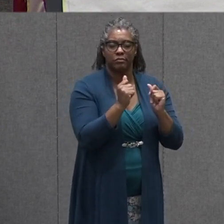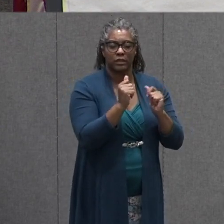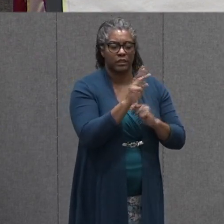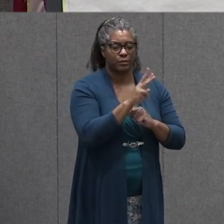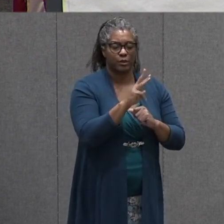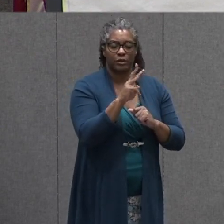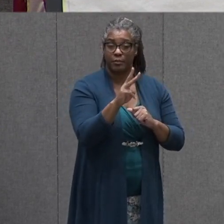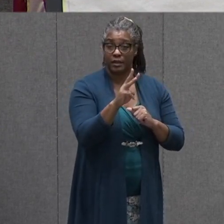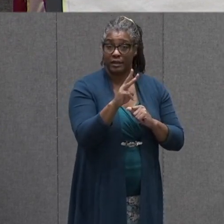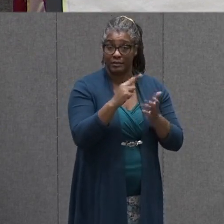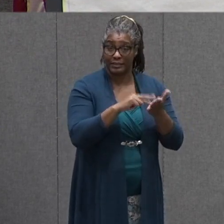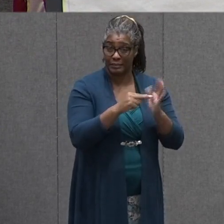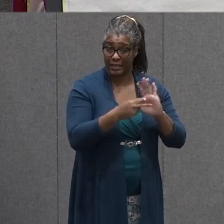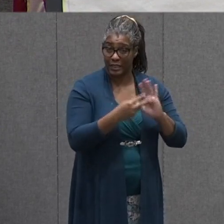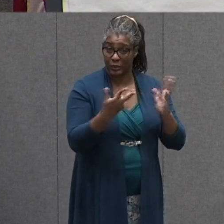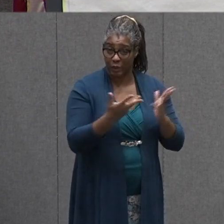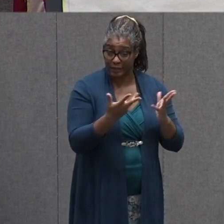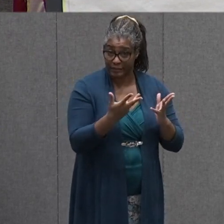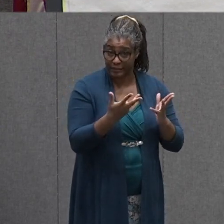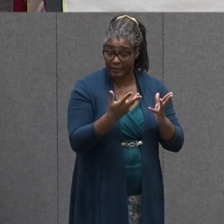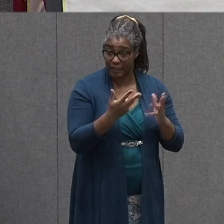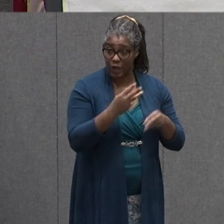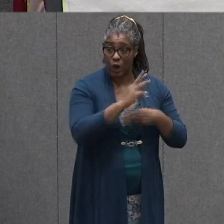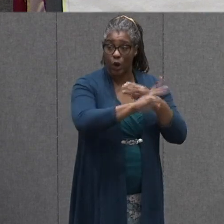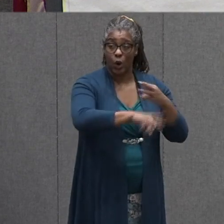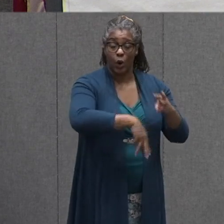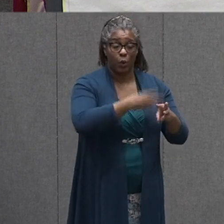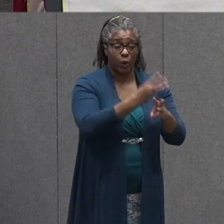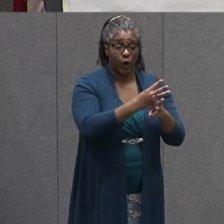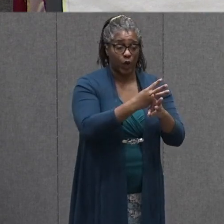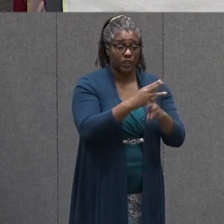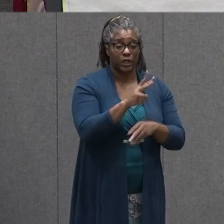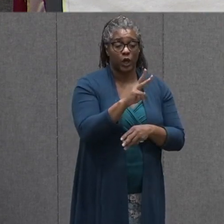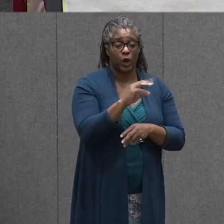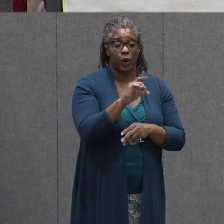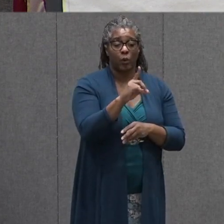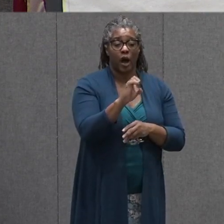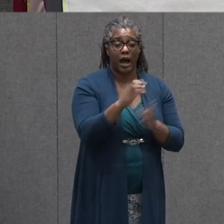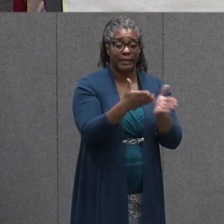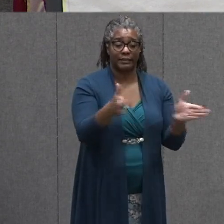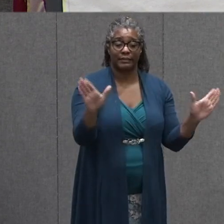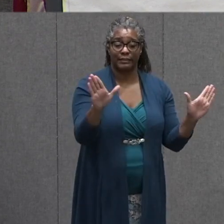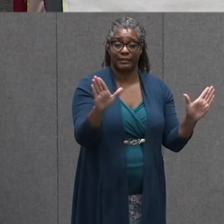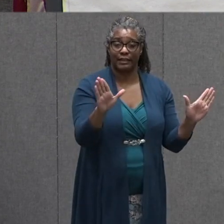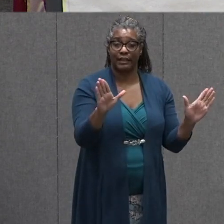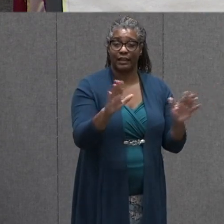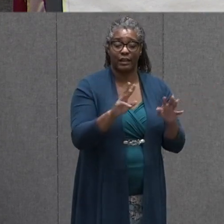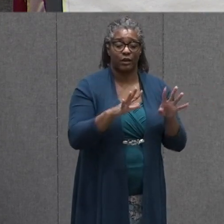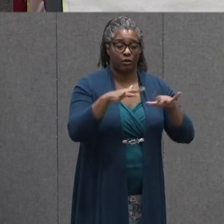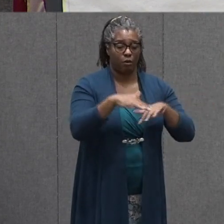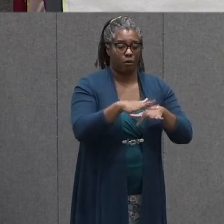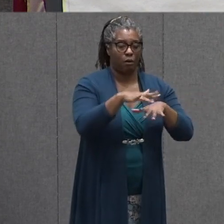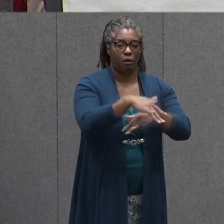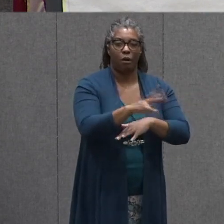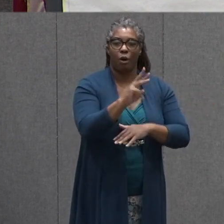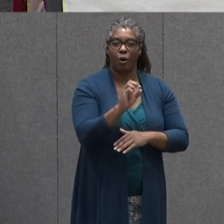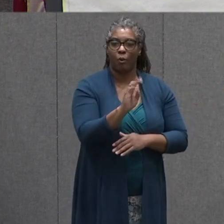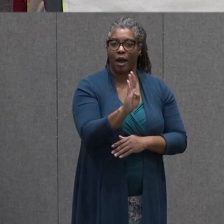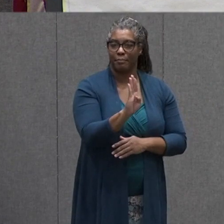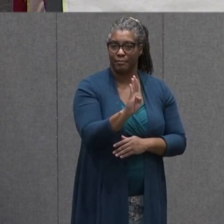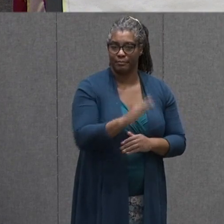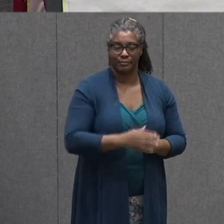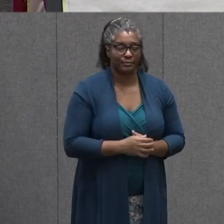the wind, but the wind grows stronger and shakes the flower. Once more, the wind shakes the flower, and this time